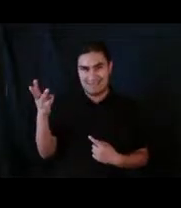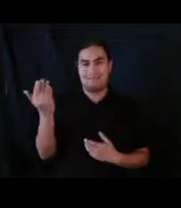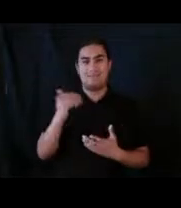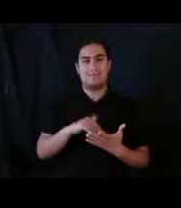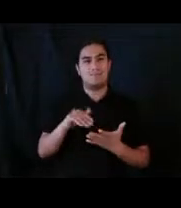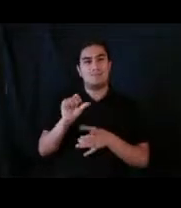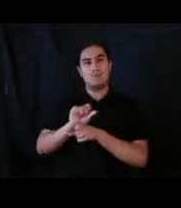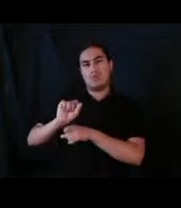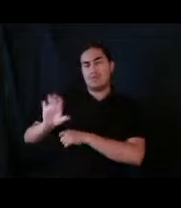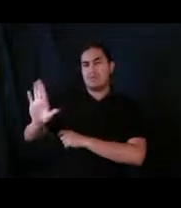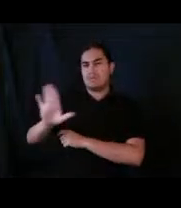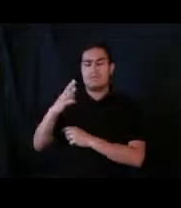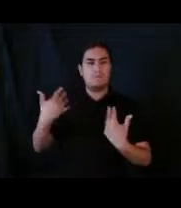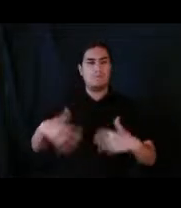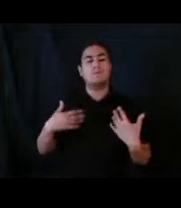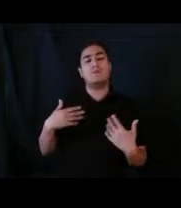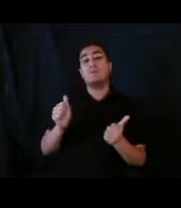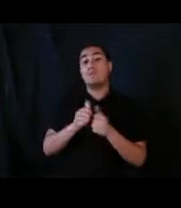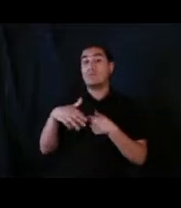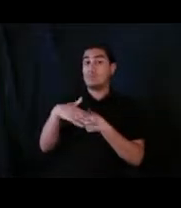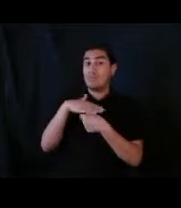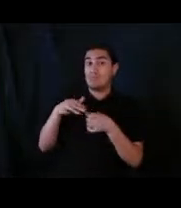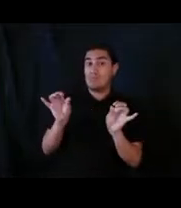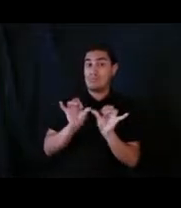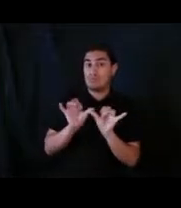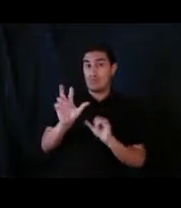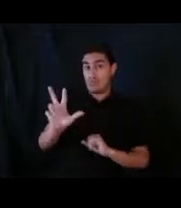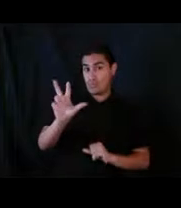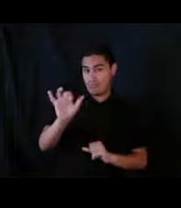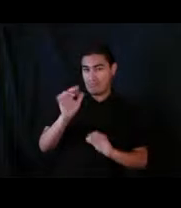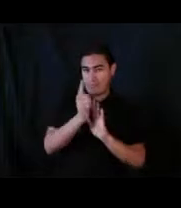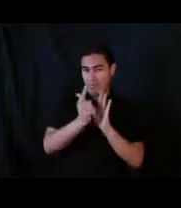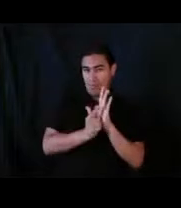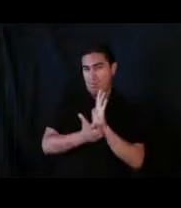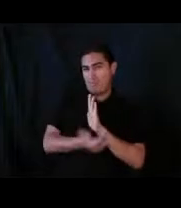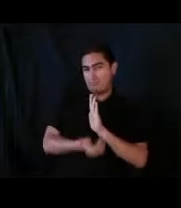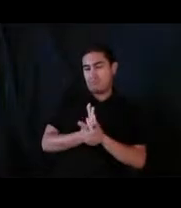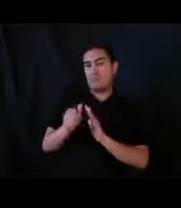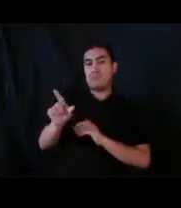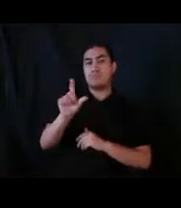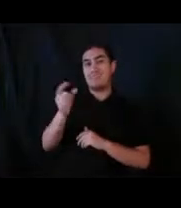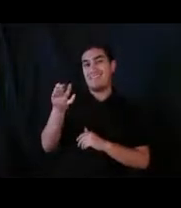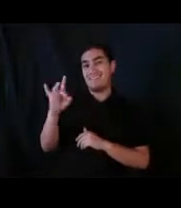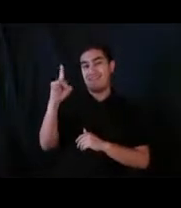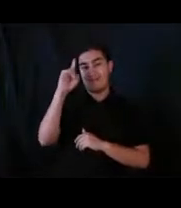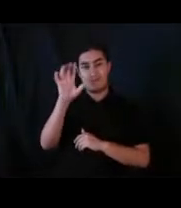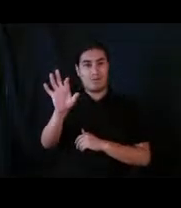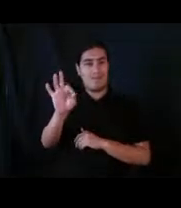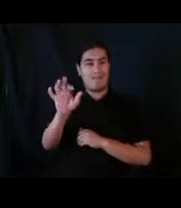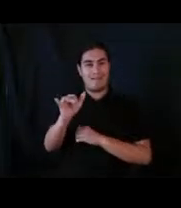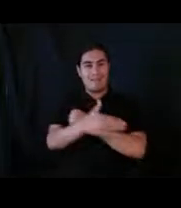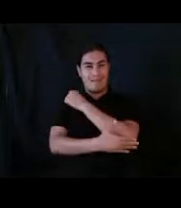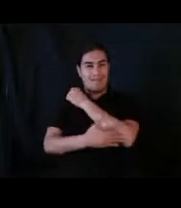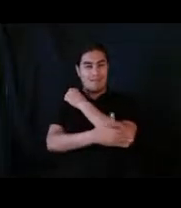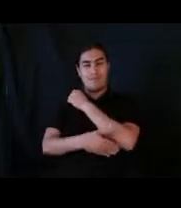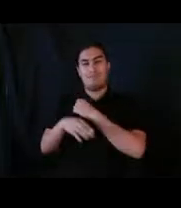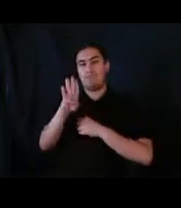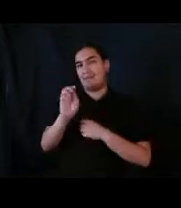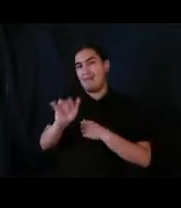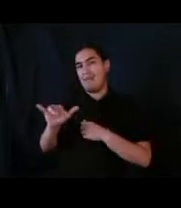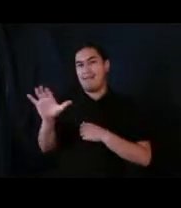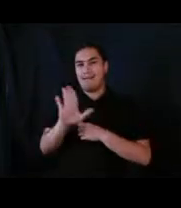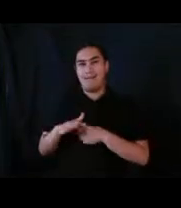again with regional measure three in 2018 for the nine county bay area and again in